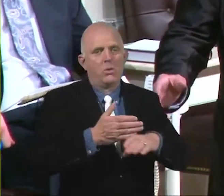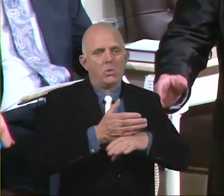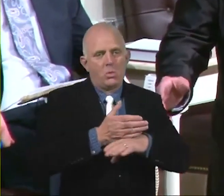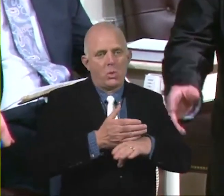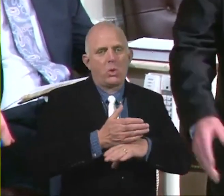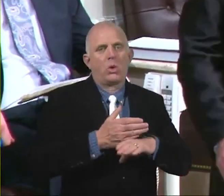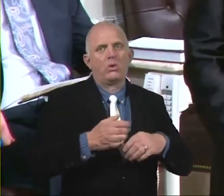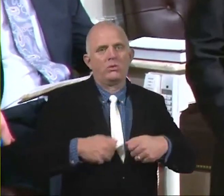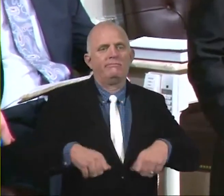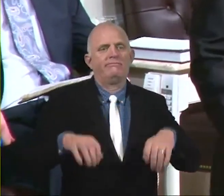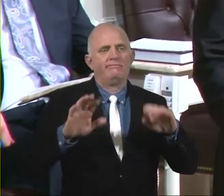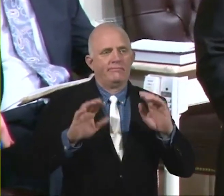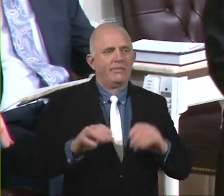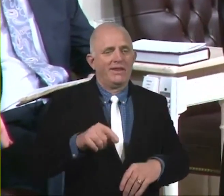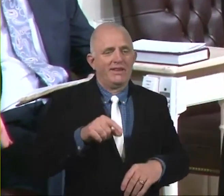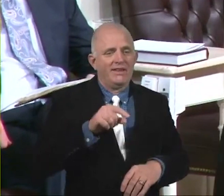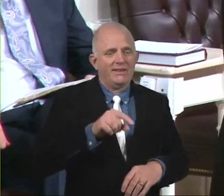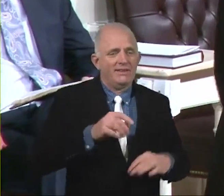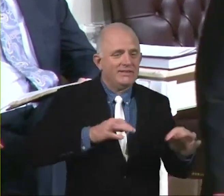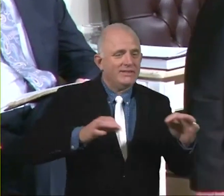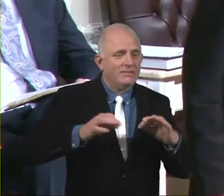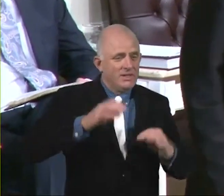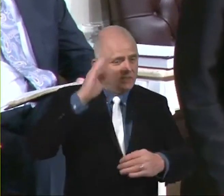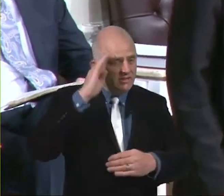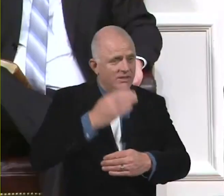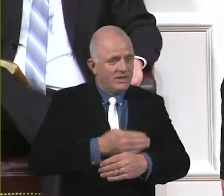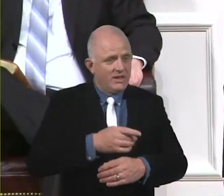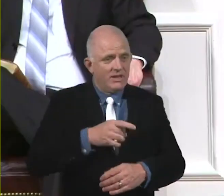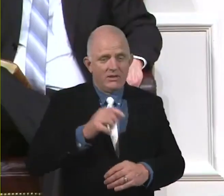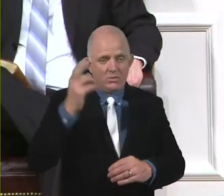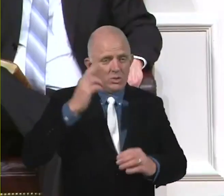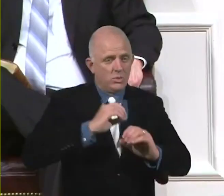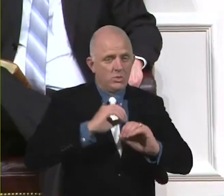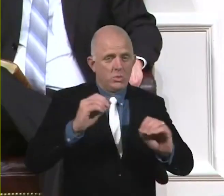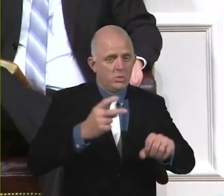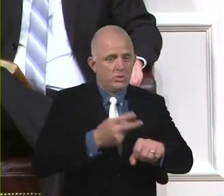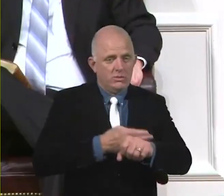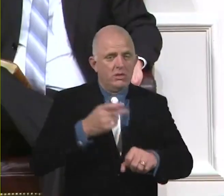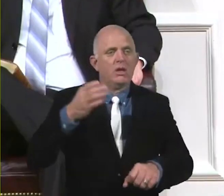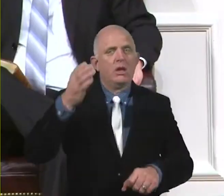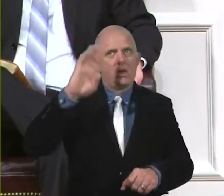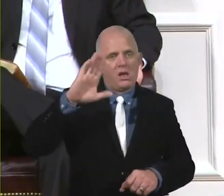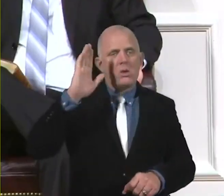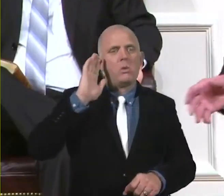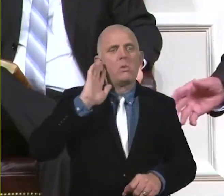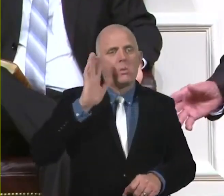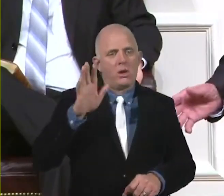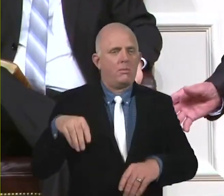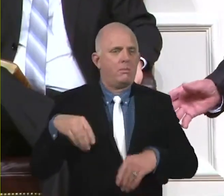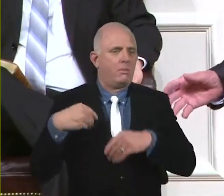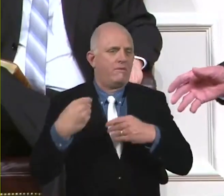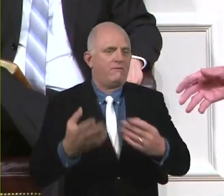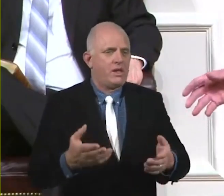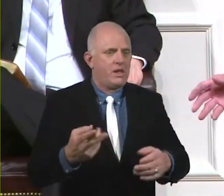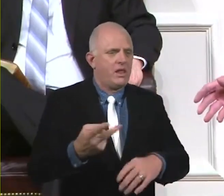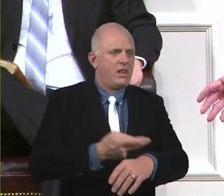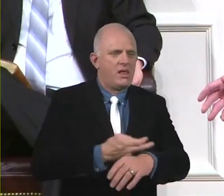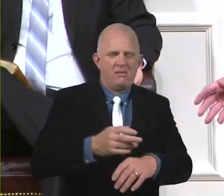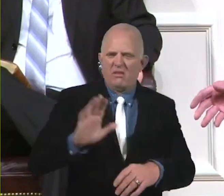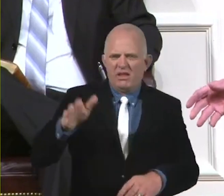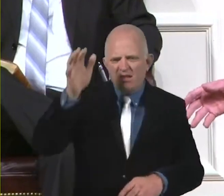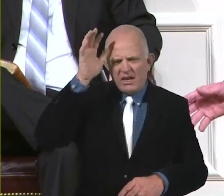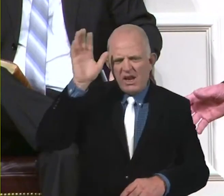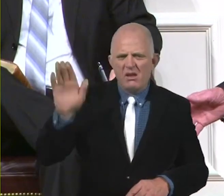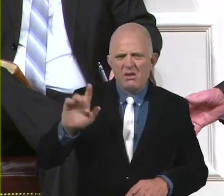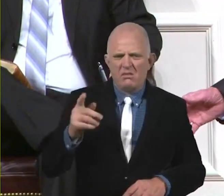the reason there's no lamb is God's going to provide himself a lamb. He said, Daddy, we've been out a lot of times